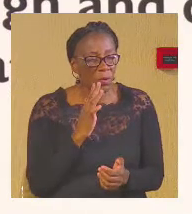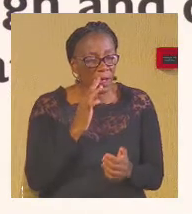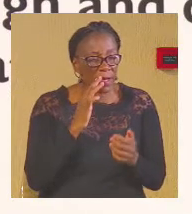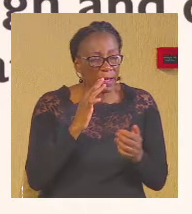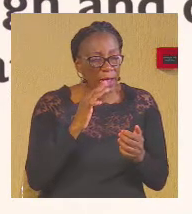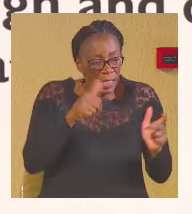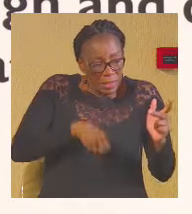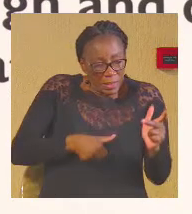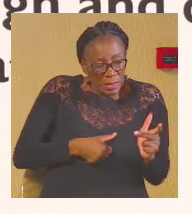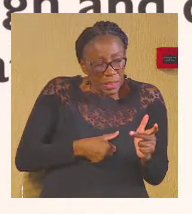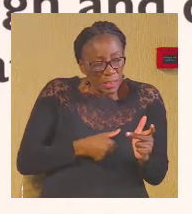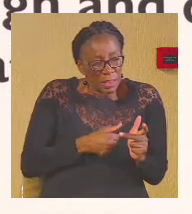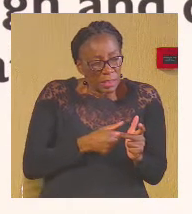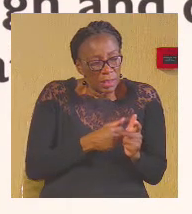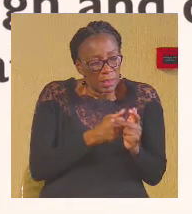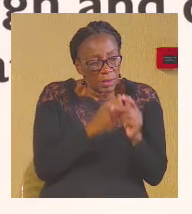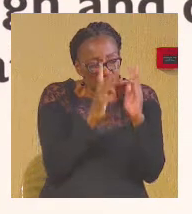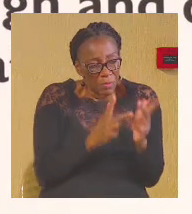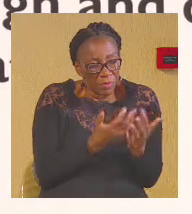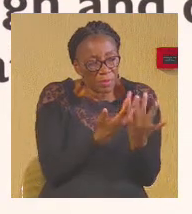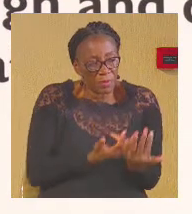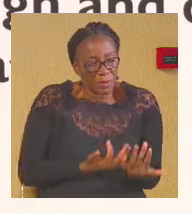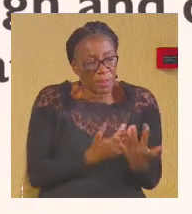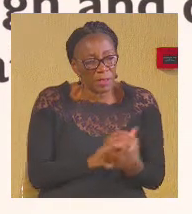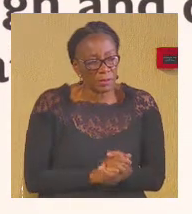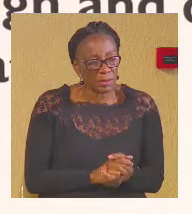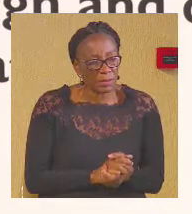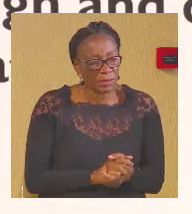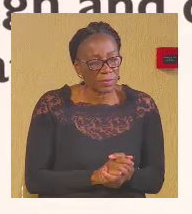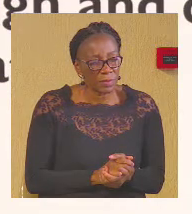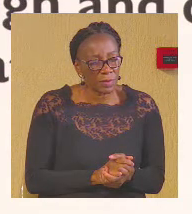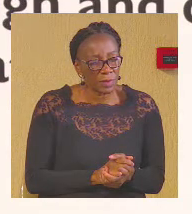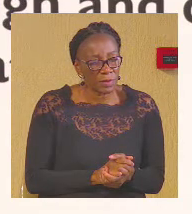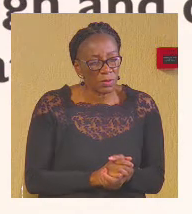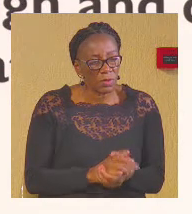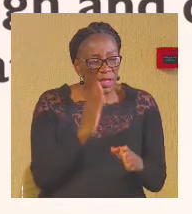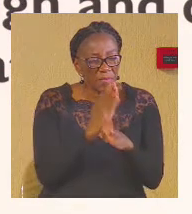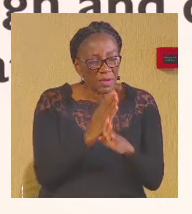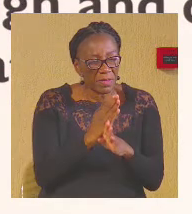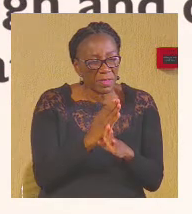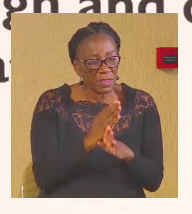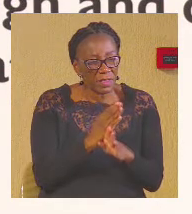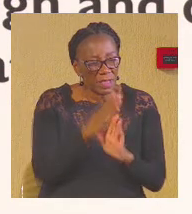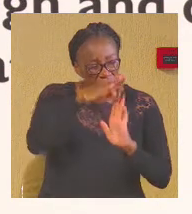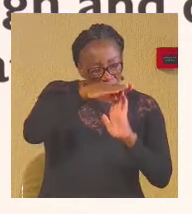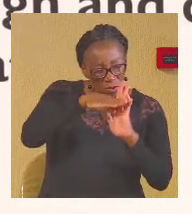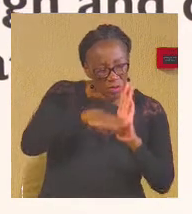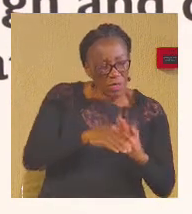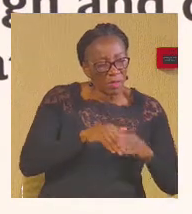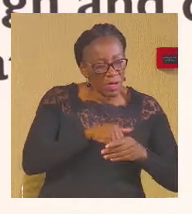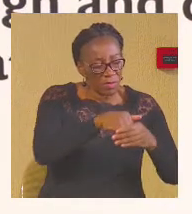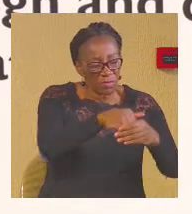biggest strategy is to minimize movement. Okay. From facility to facility.